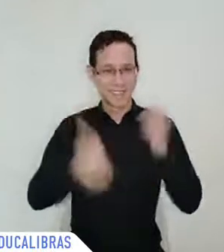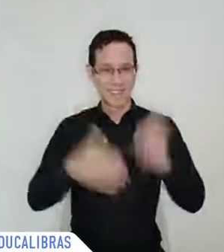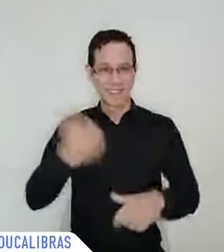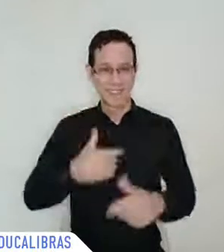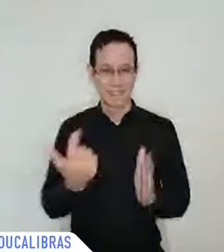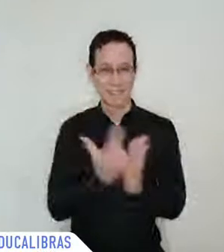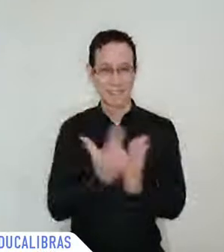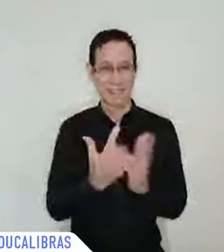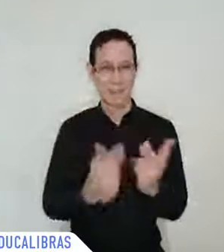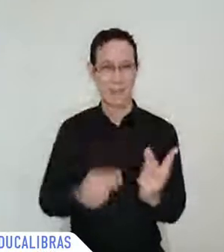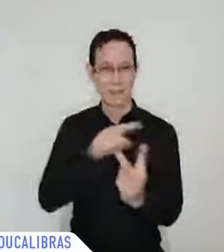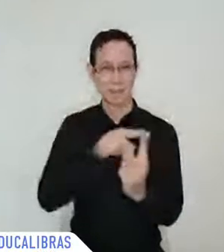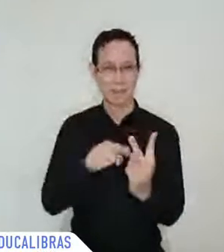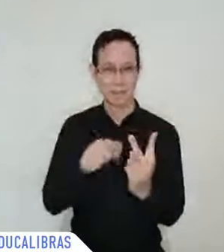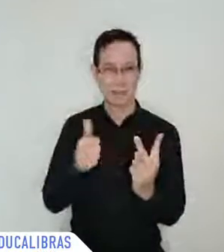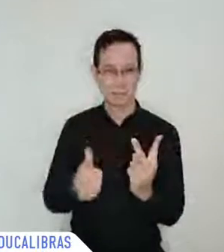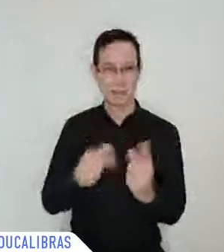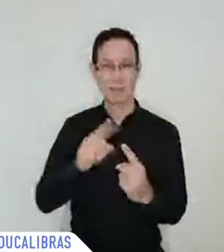the